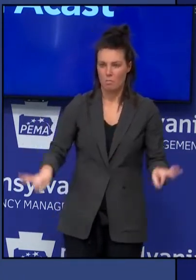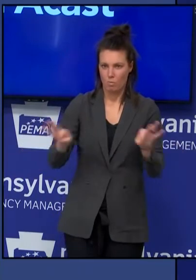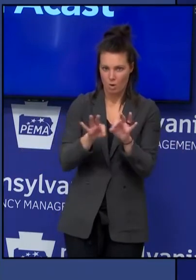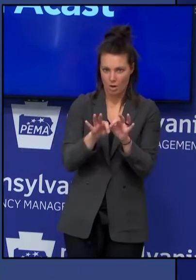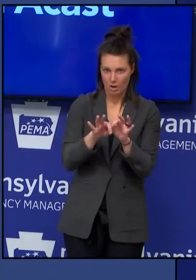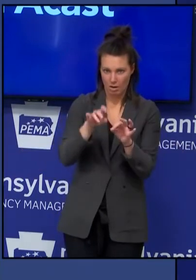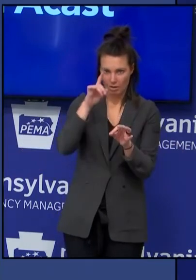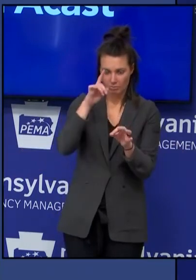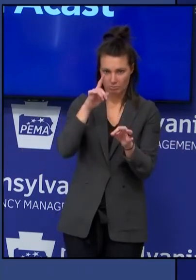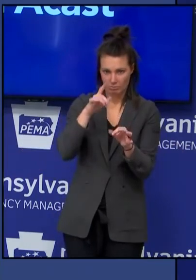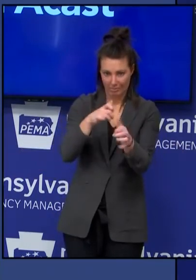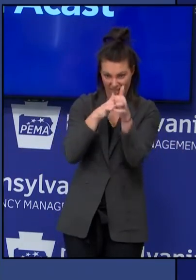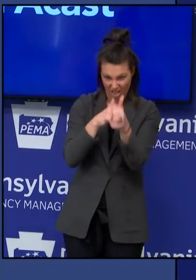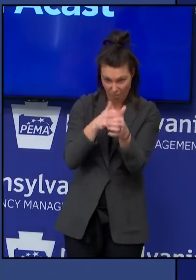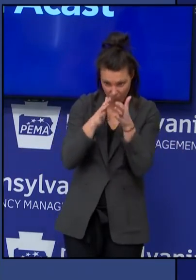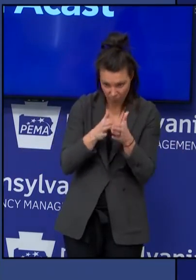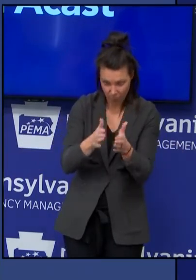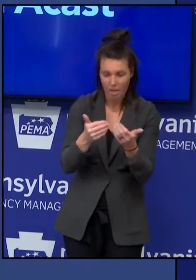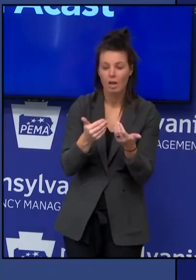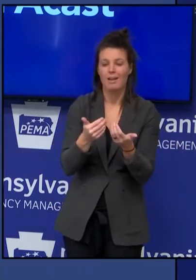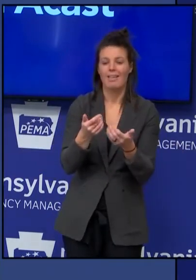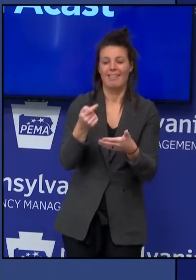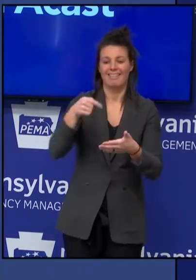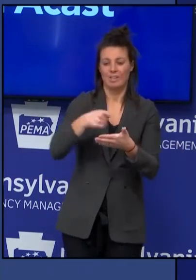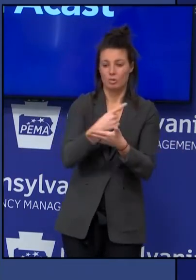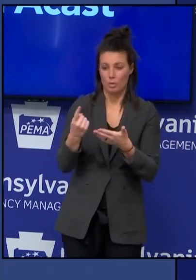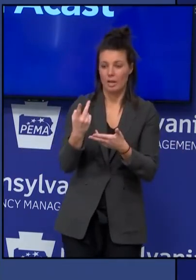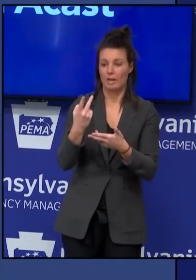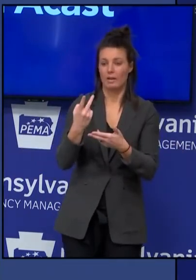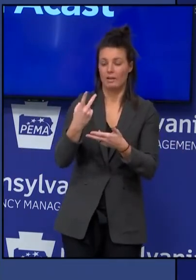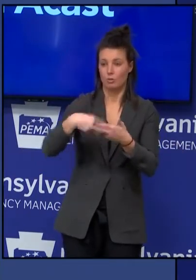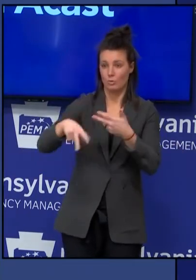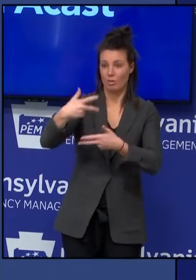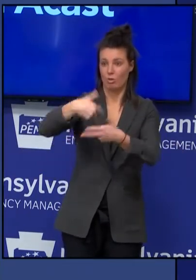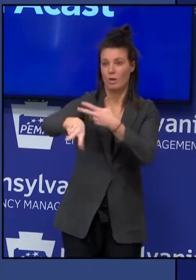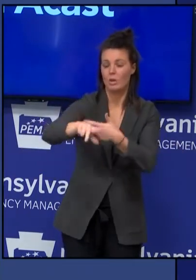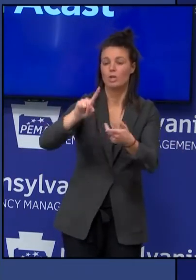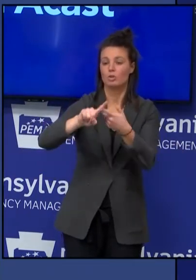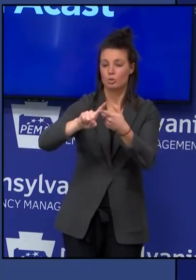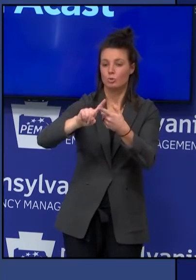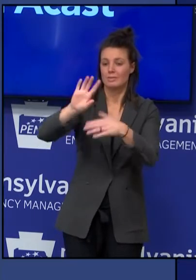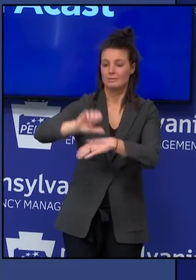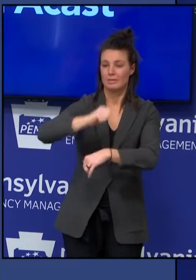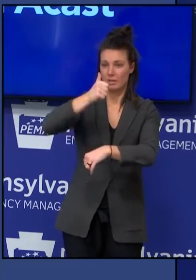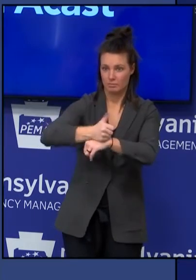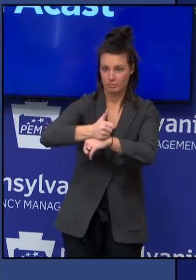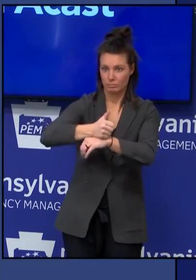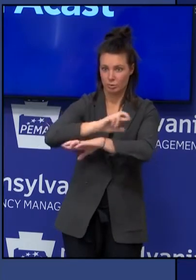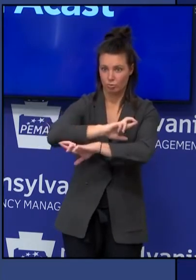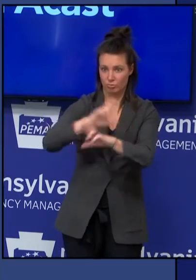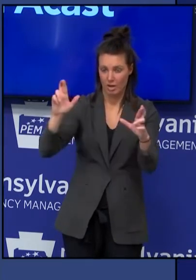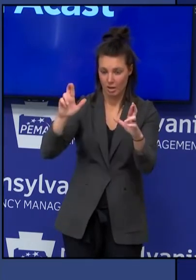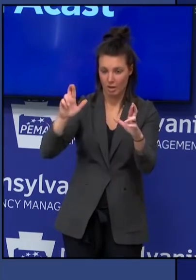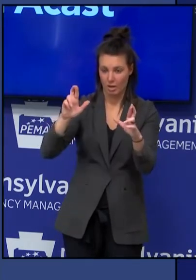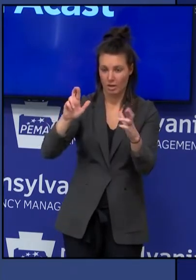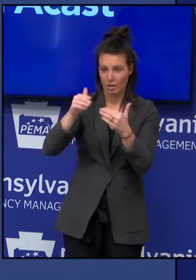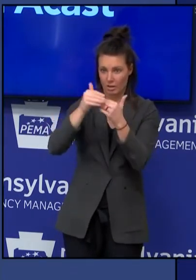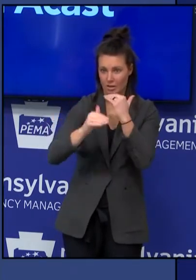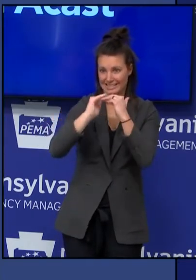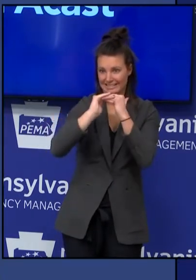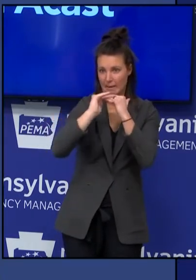again, it will take likely this week, next week, and the following week to be able to put us on a more